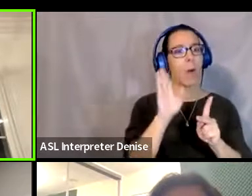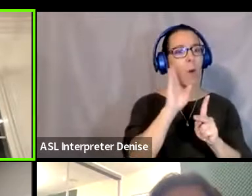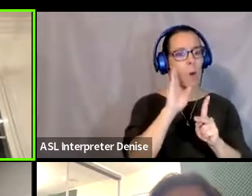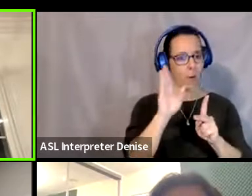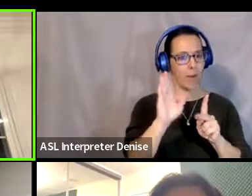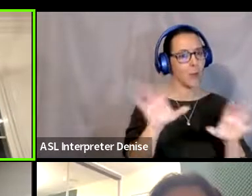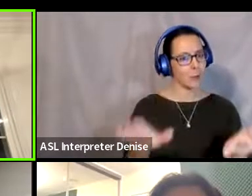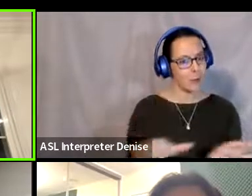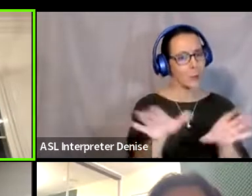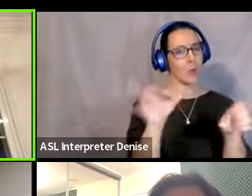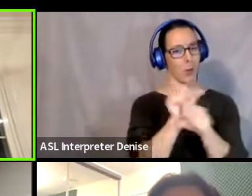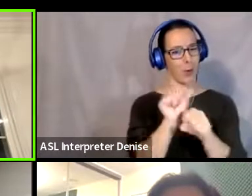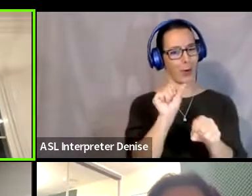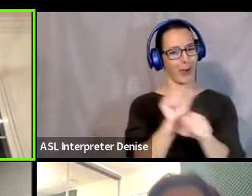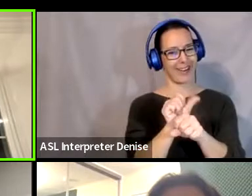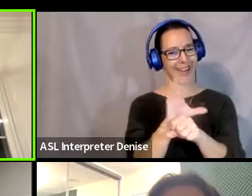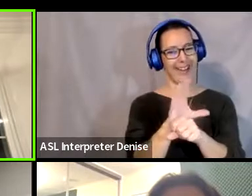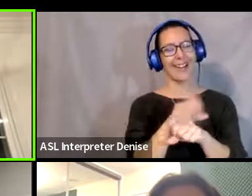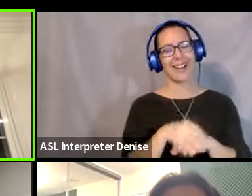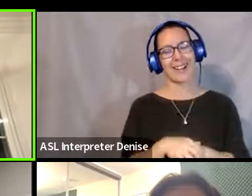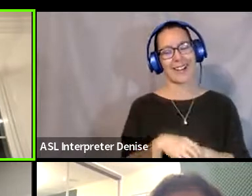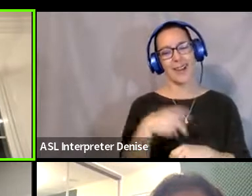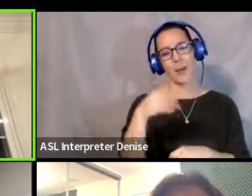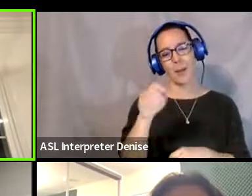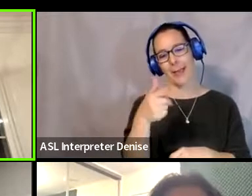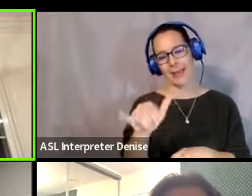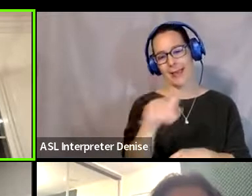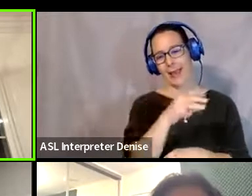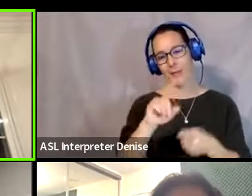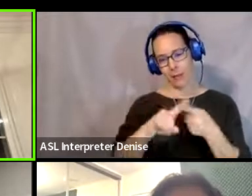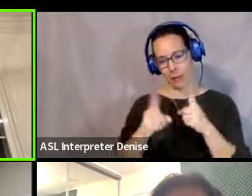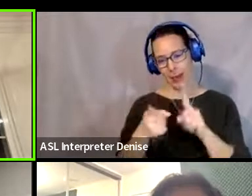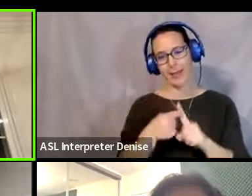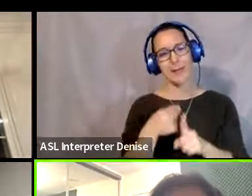And Peggy and friends, you're a big part of that. Thank you very much.